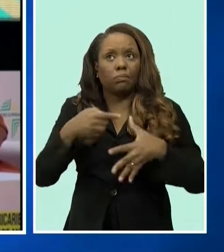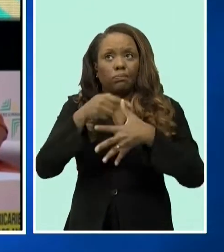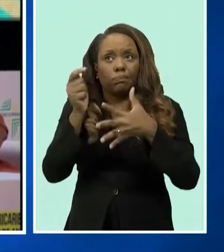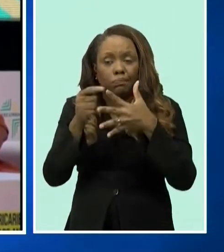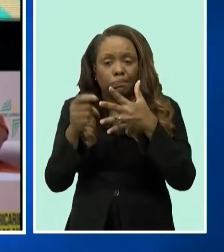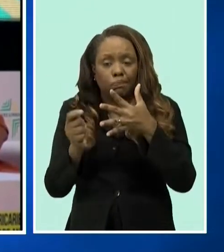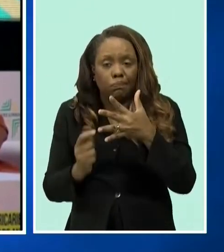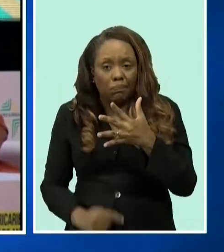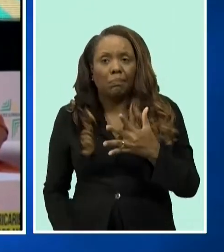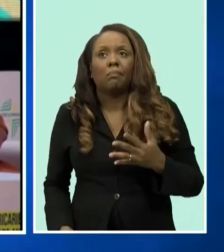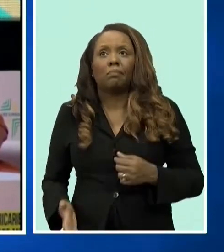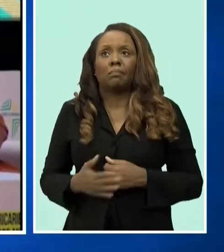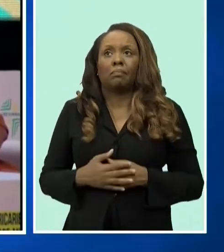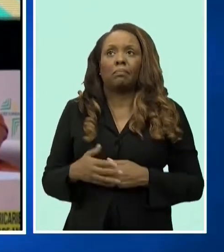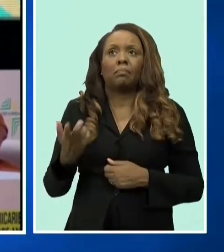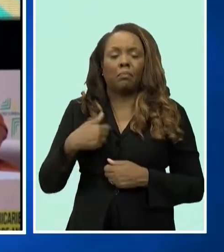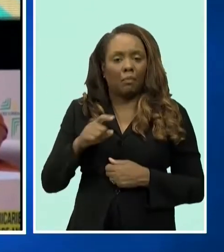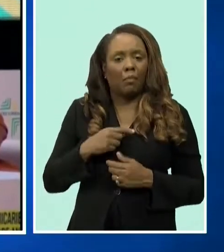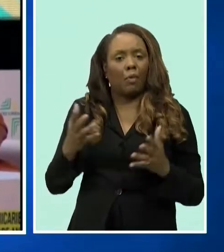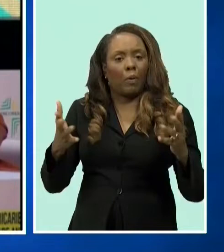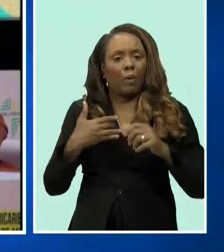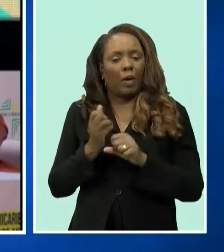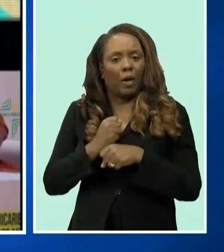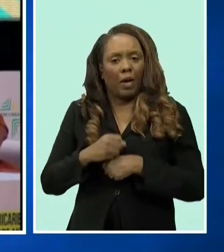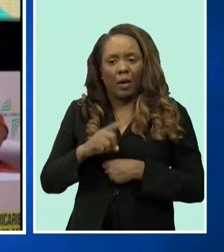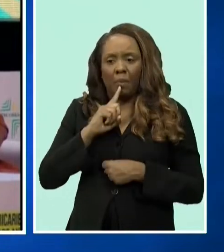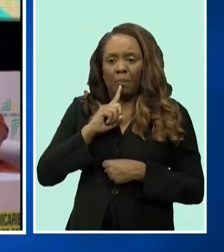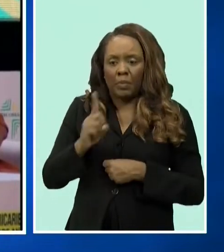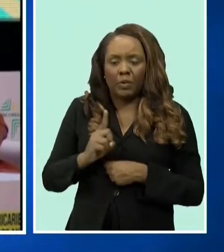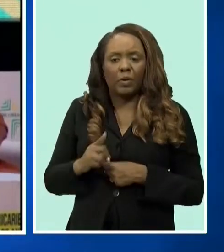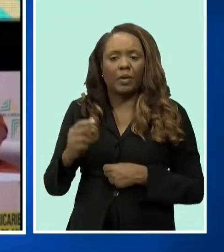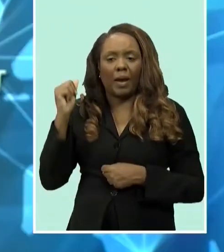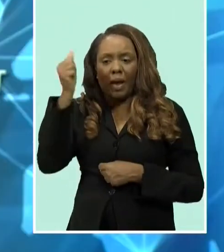momentum for the implementation of the African Continental Free Trade Area.